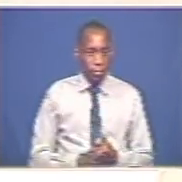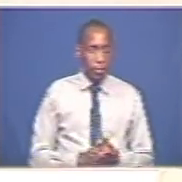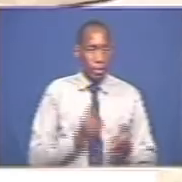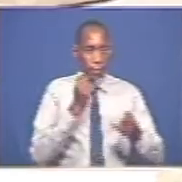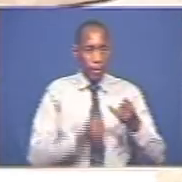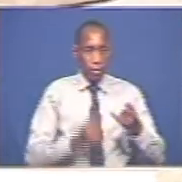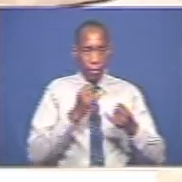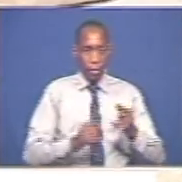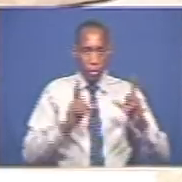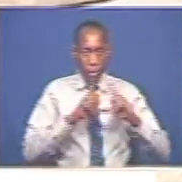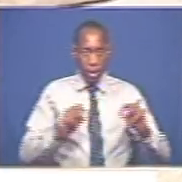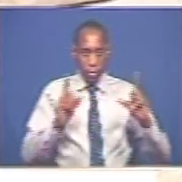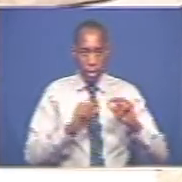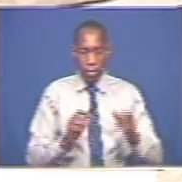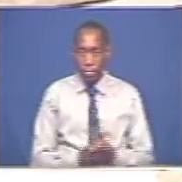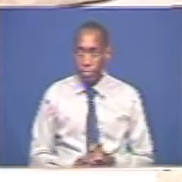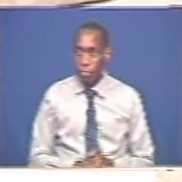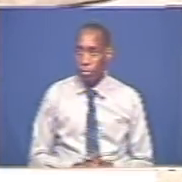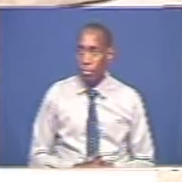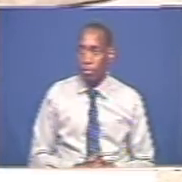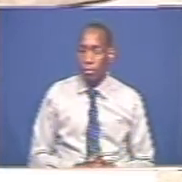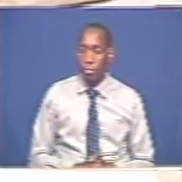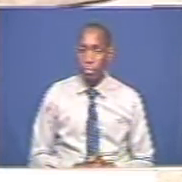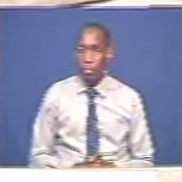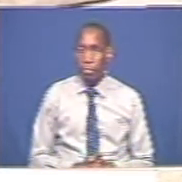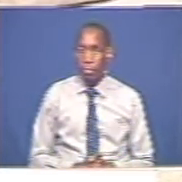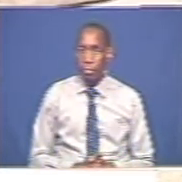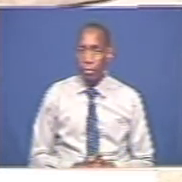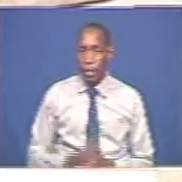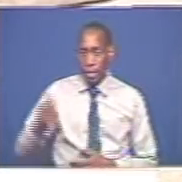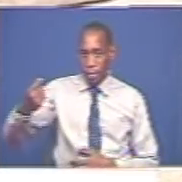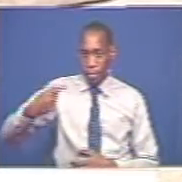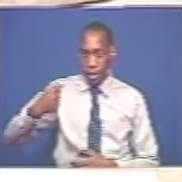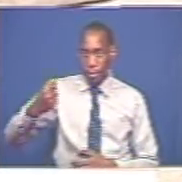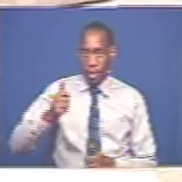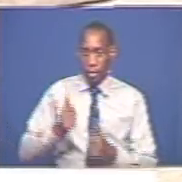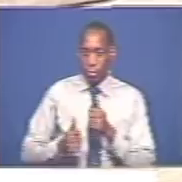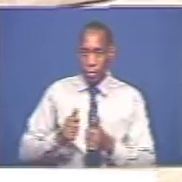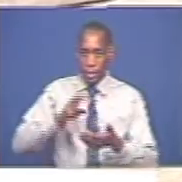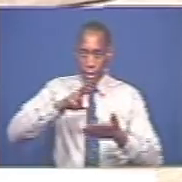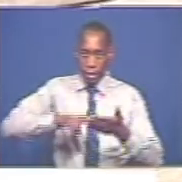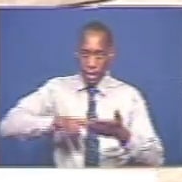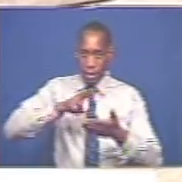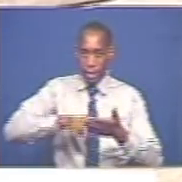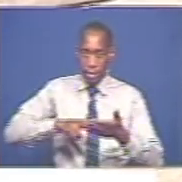end. My last word is the text that I was referring to, which is what I was thinking about. Yeah. This is